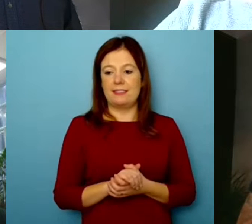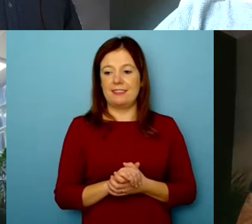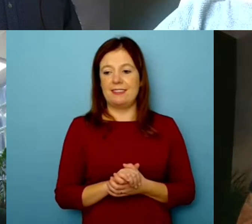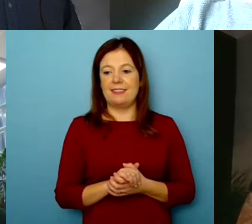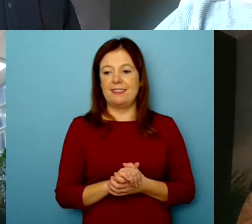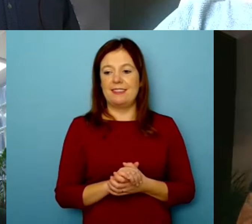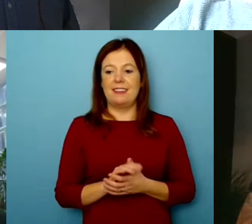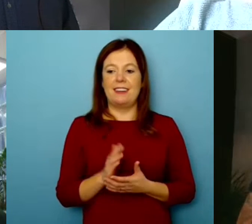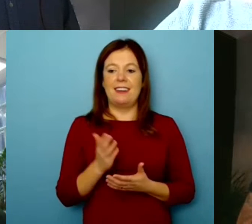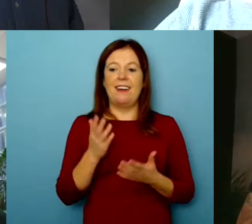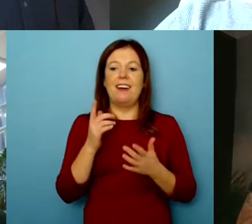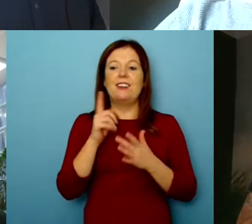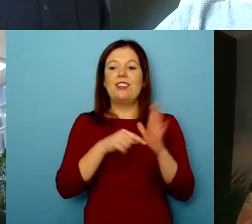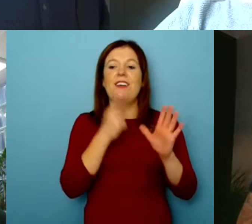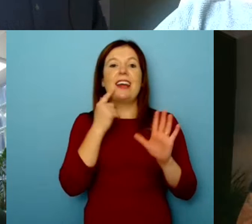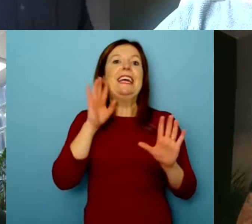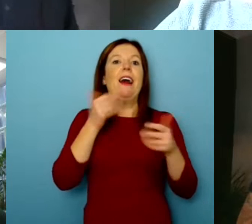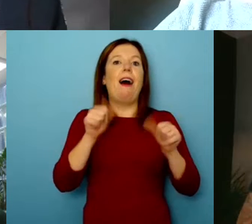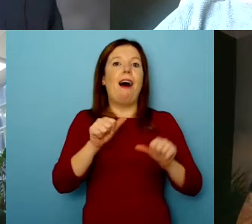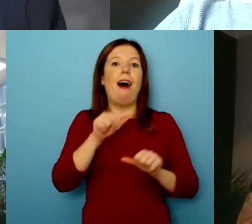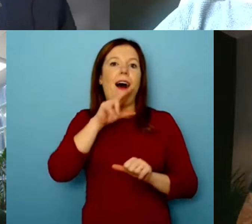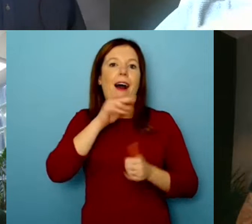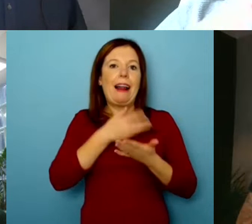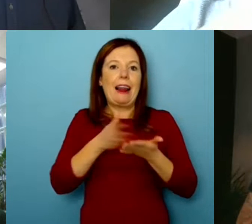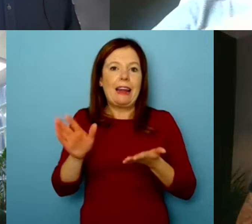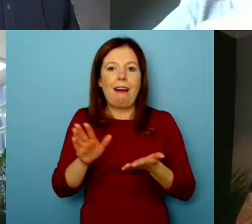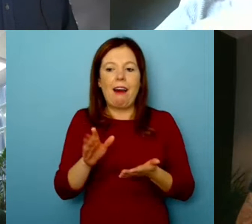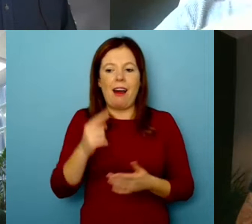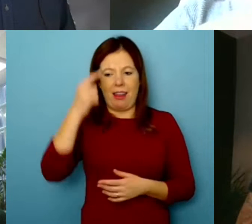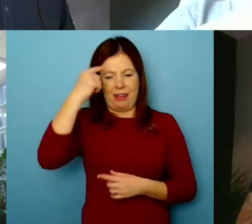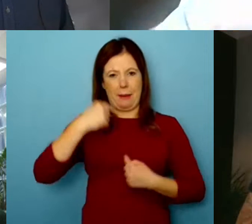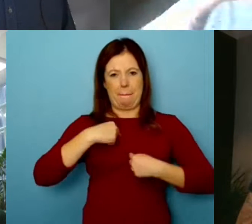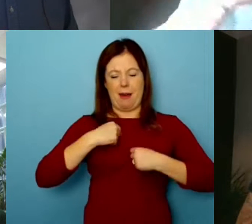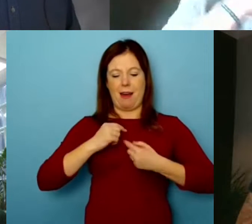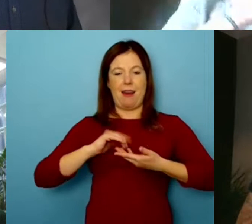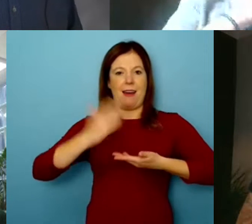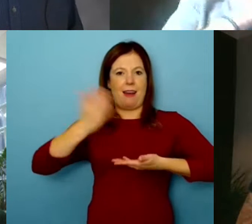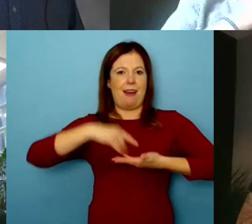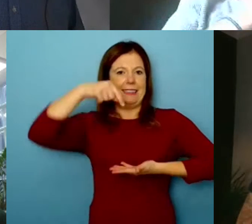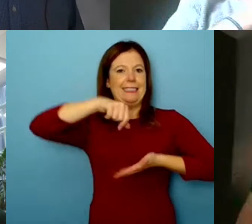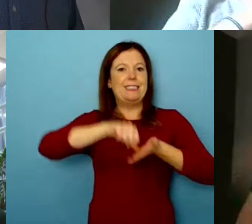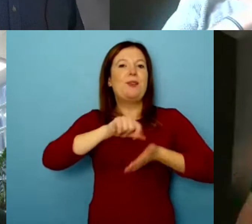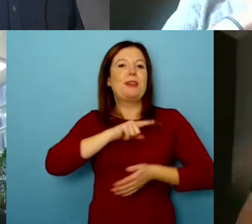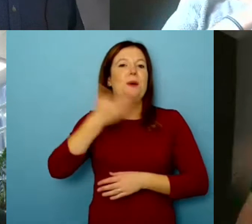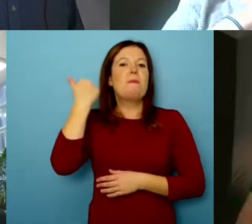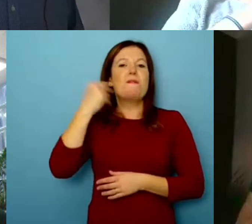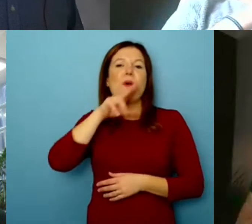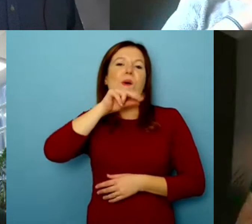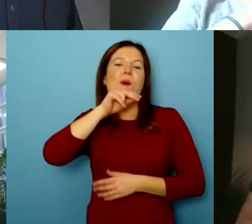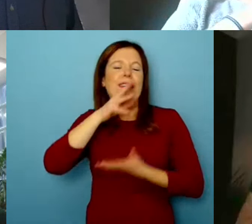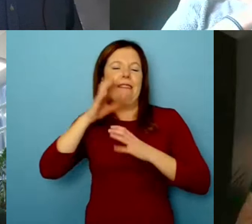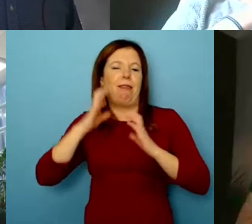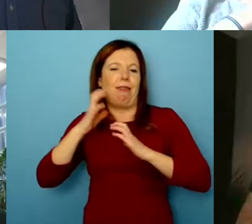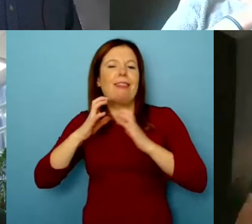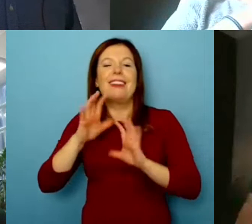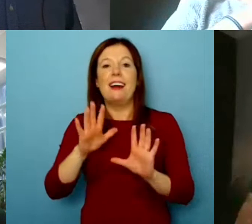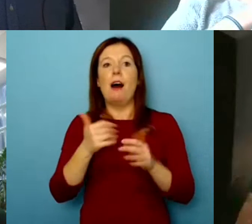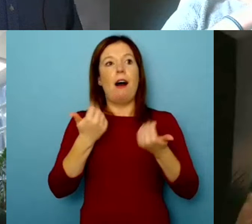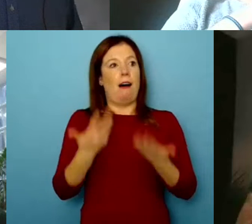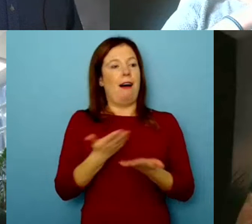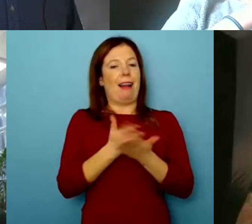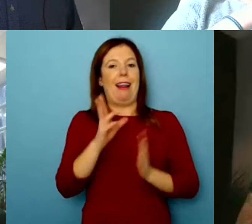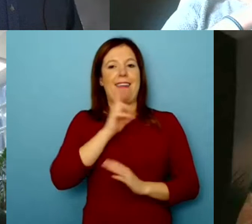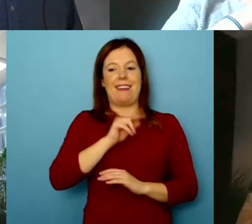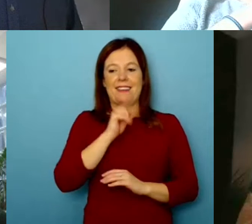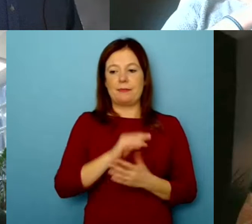I'm so sorry, Jeffrey. I think there was problems on my device, but I'm glad you can hear me now. So anyway, John,